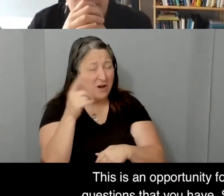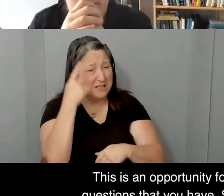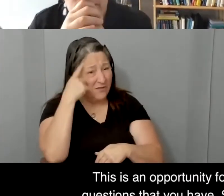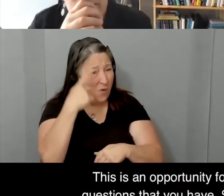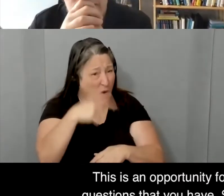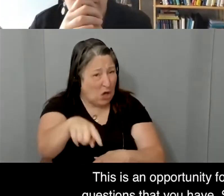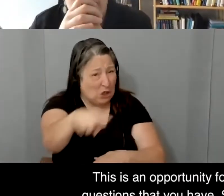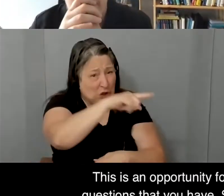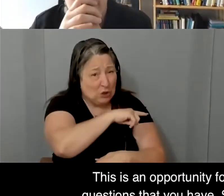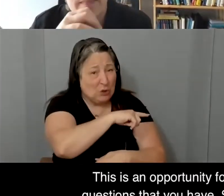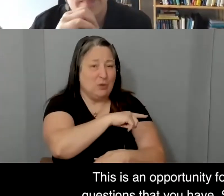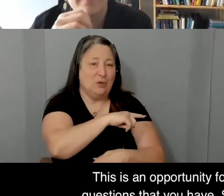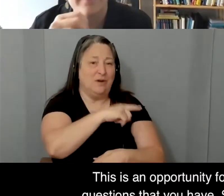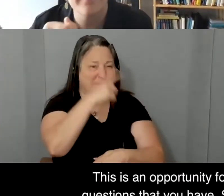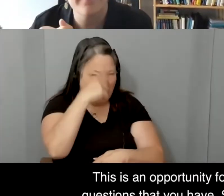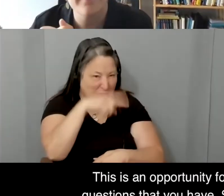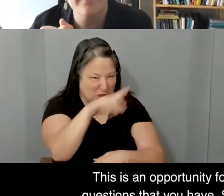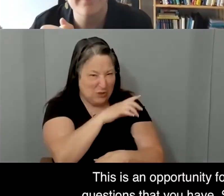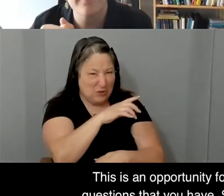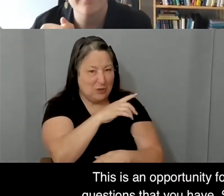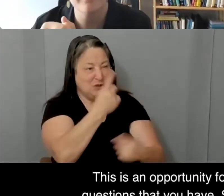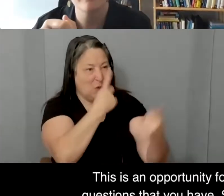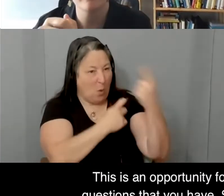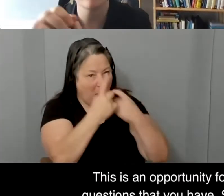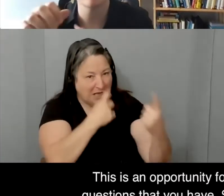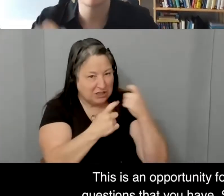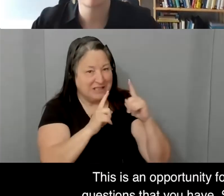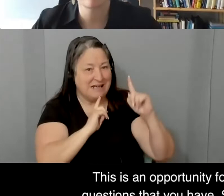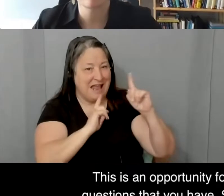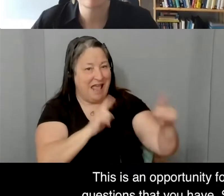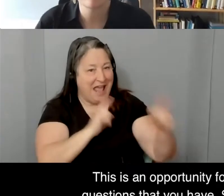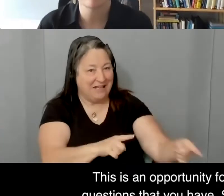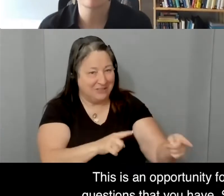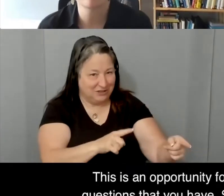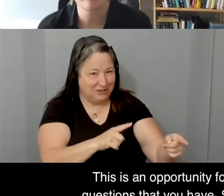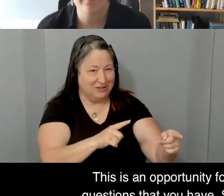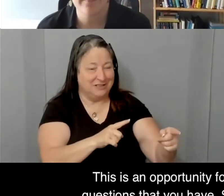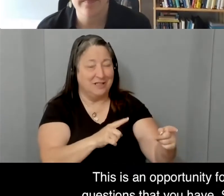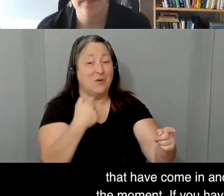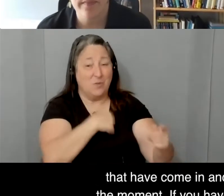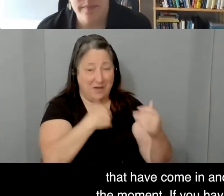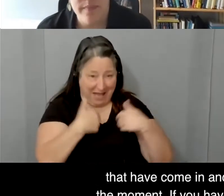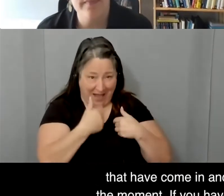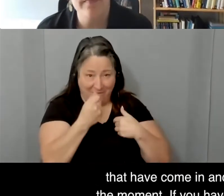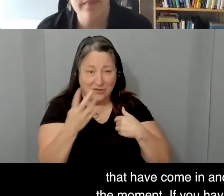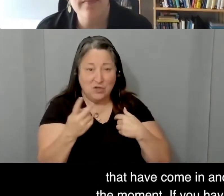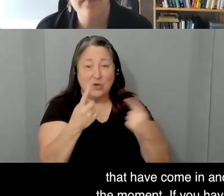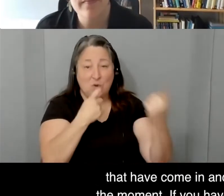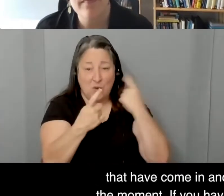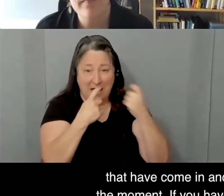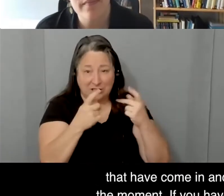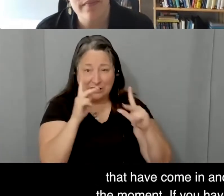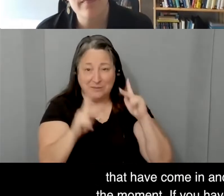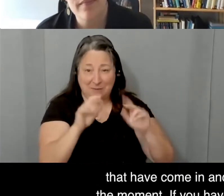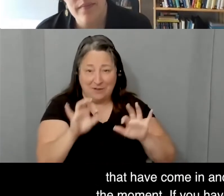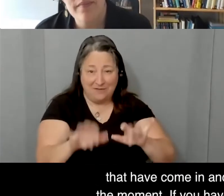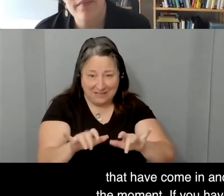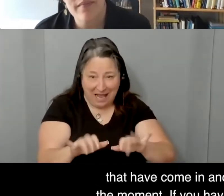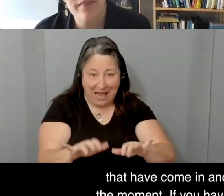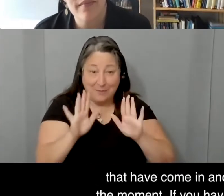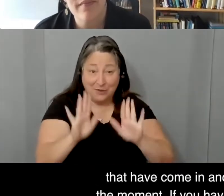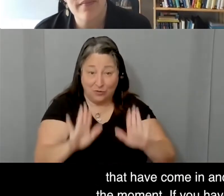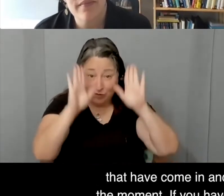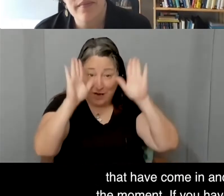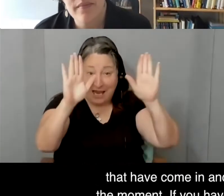you to get answered the questions that you have. So we have some questions that have come in, and that's great. But